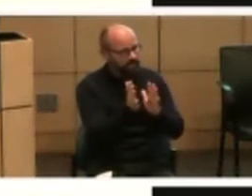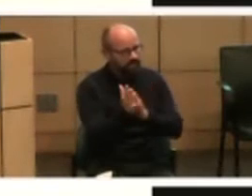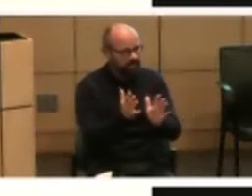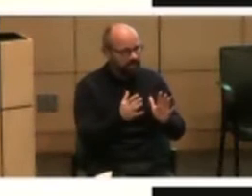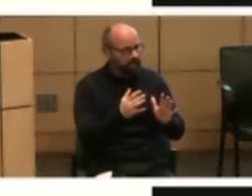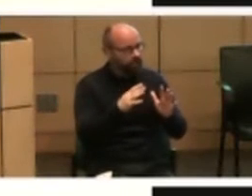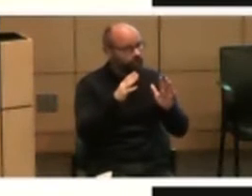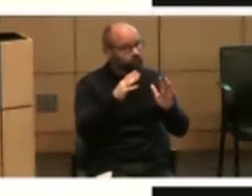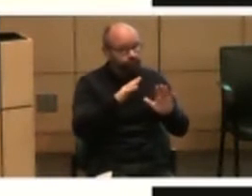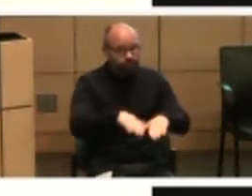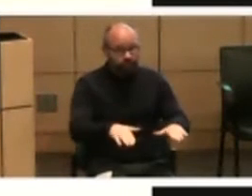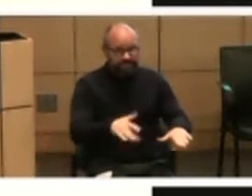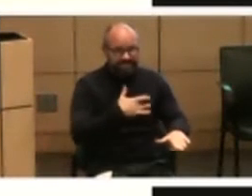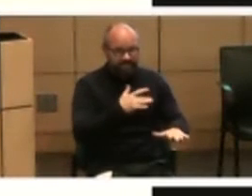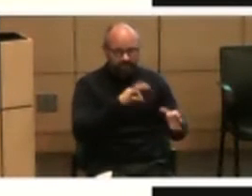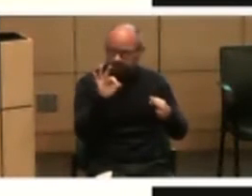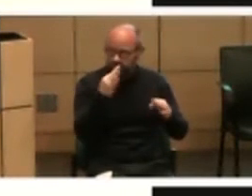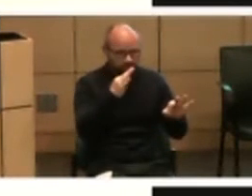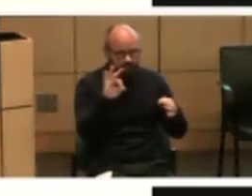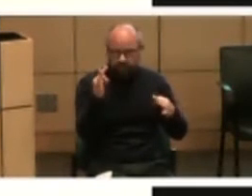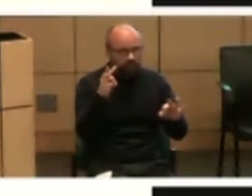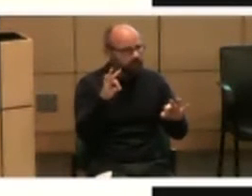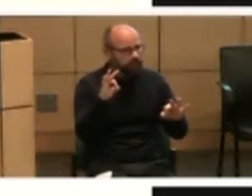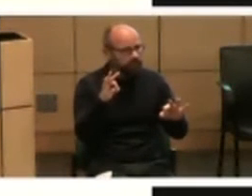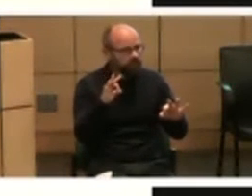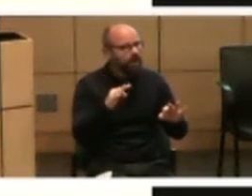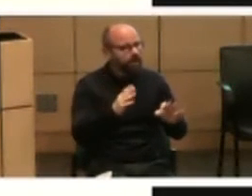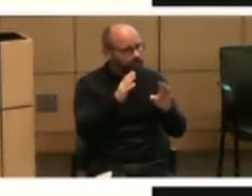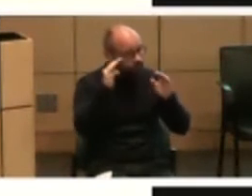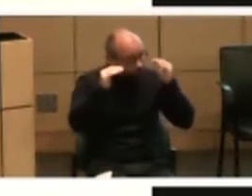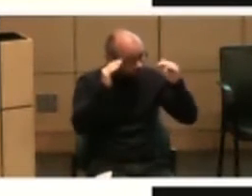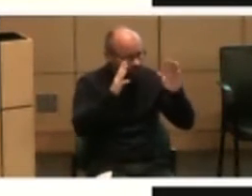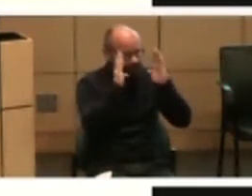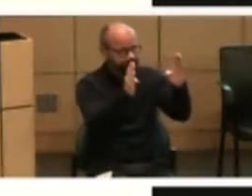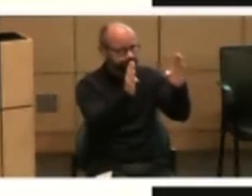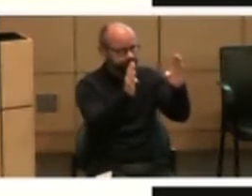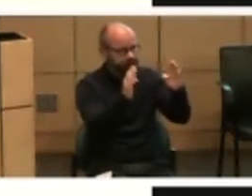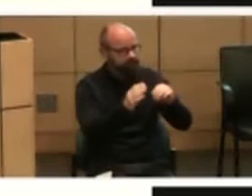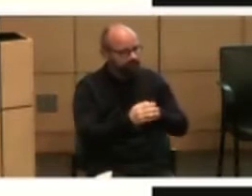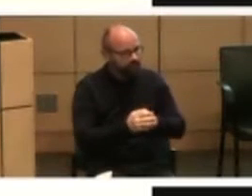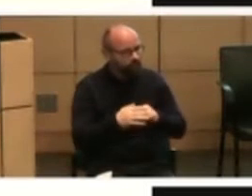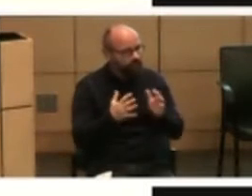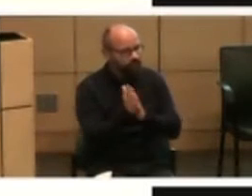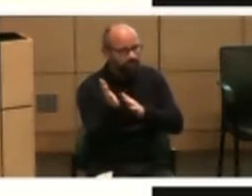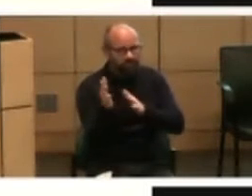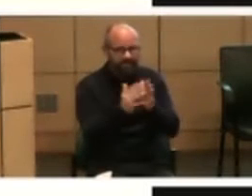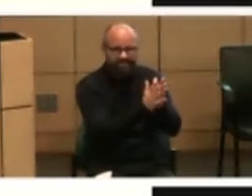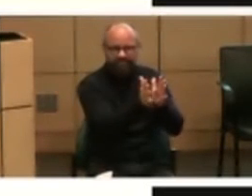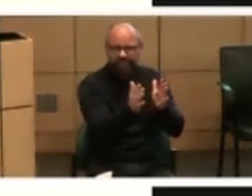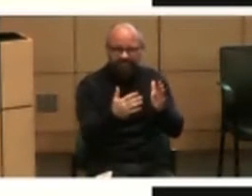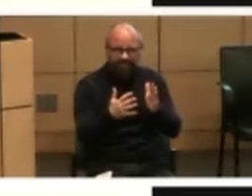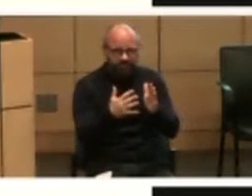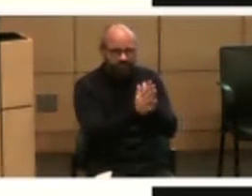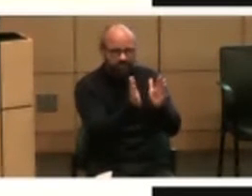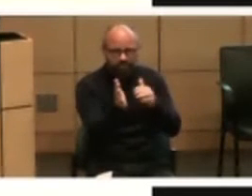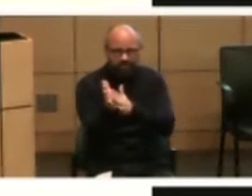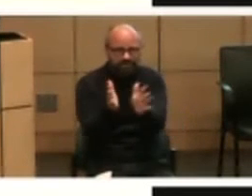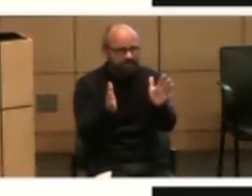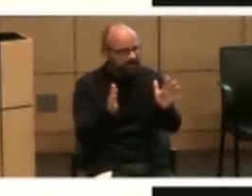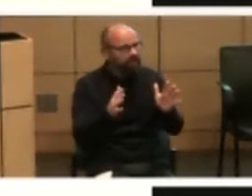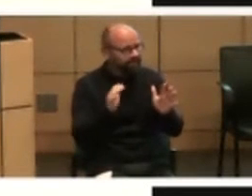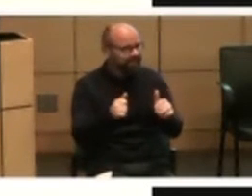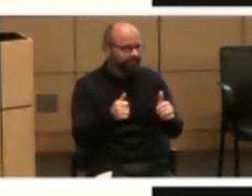adults do in that environment. So reverberation essentially degrades speech understanding for everybody, but it hurts kids more than